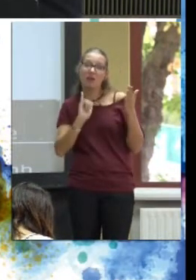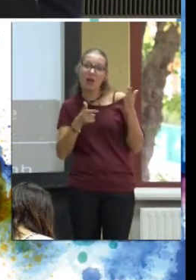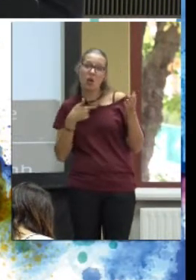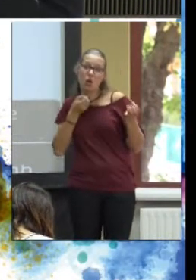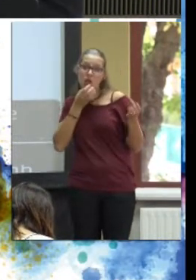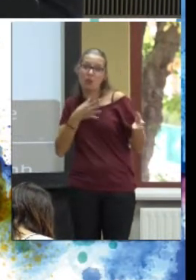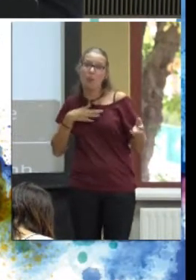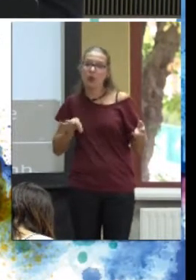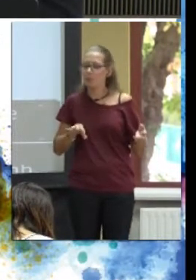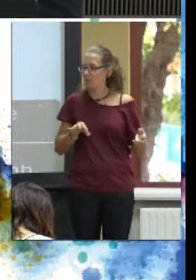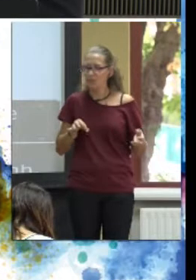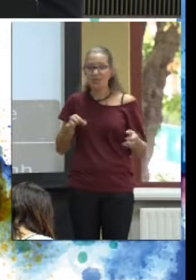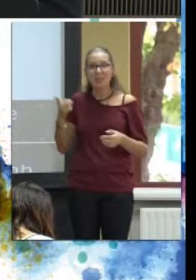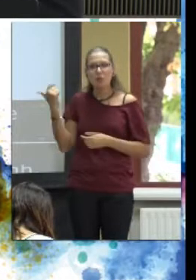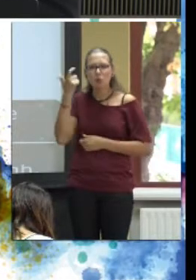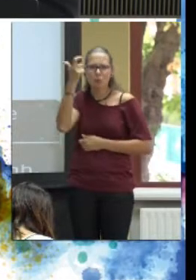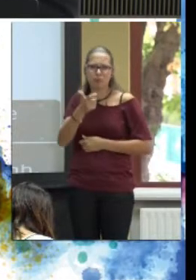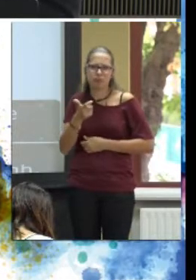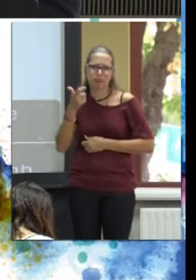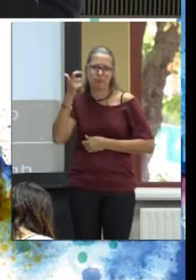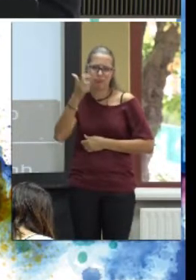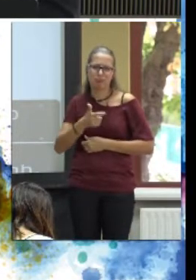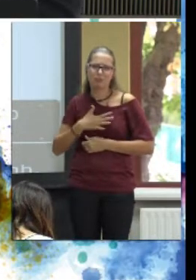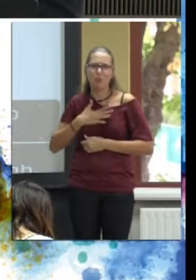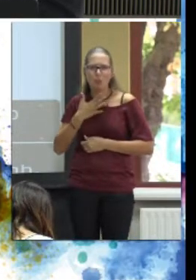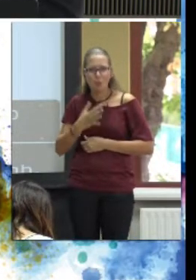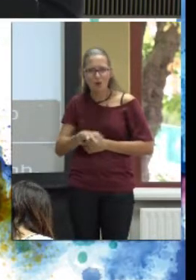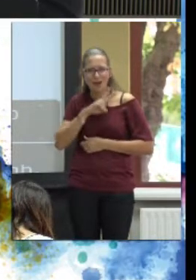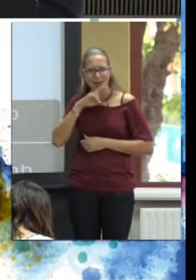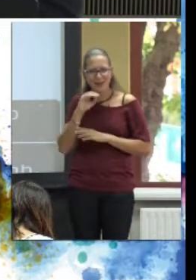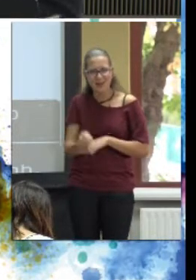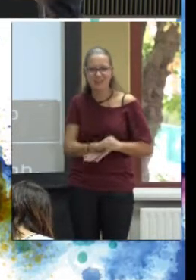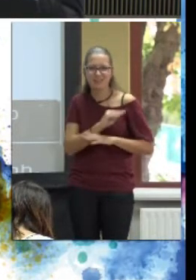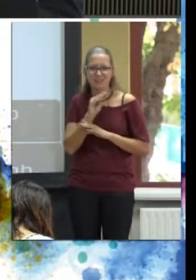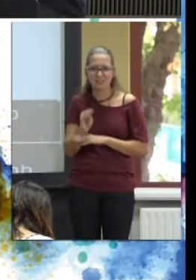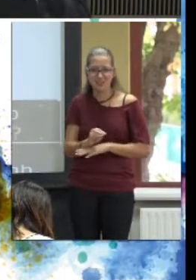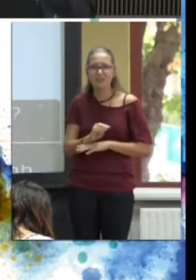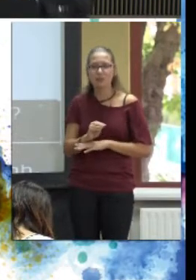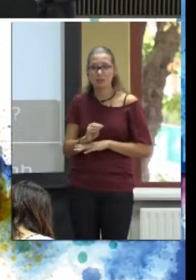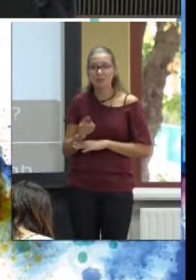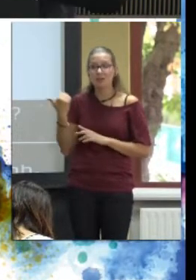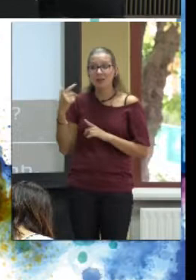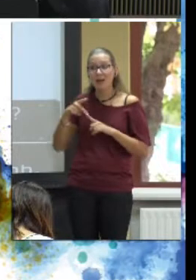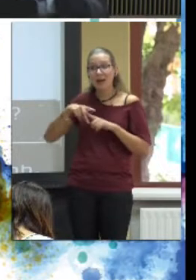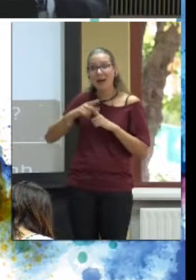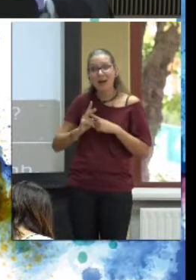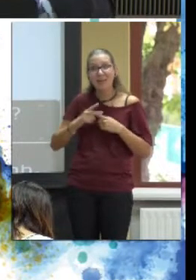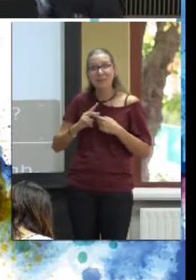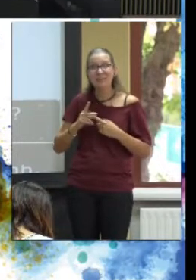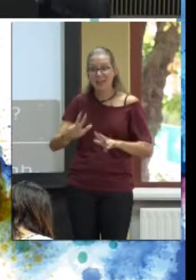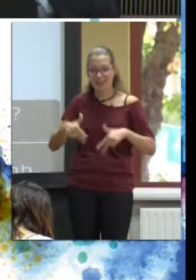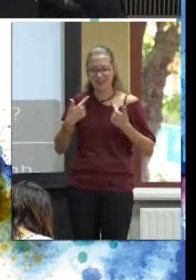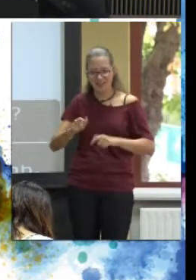not really for me to be able to tell you about this, but the fact that it can be updated as time goes by. The